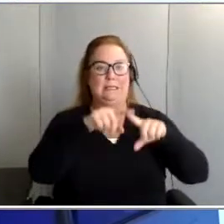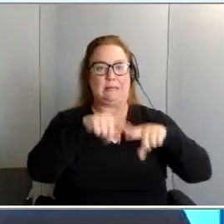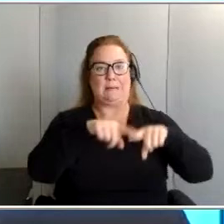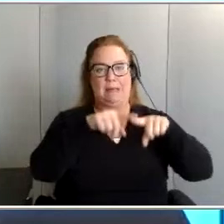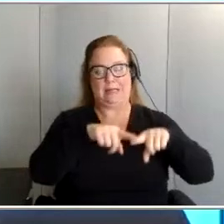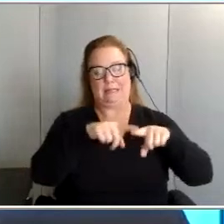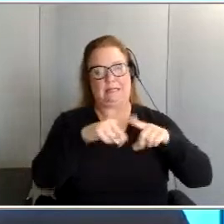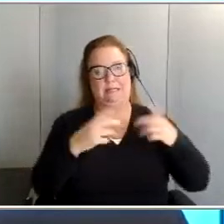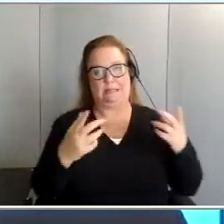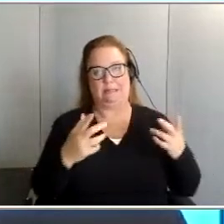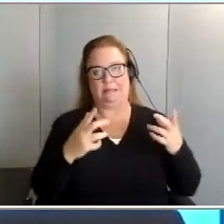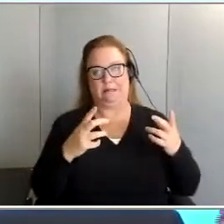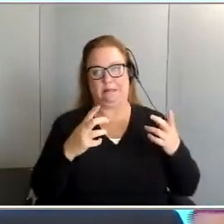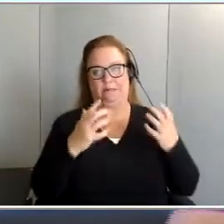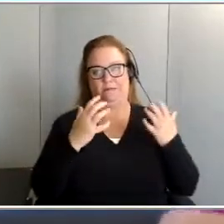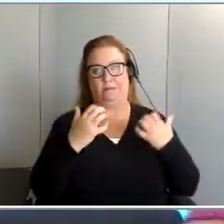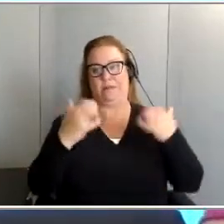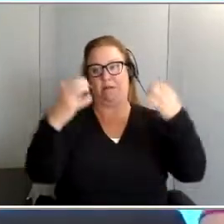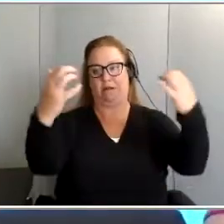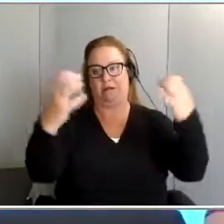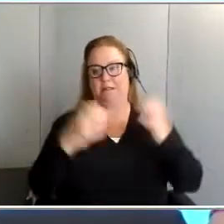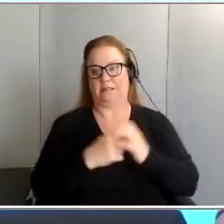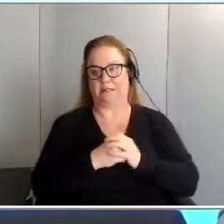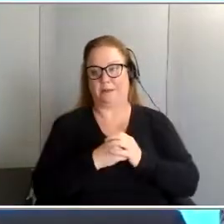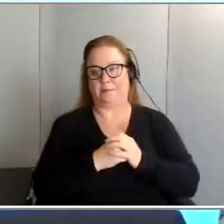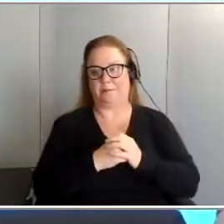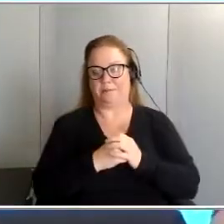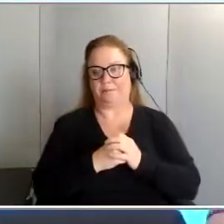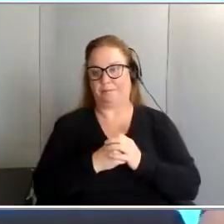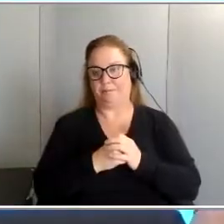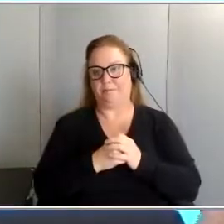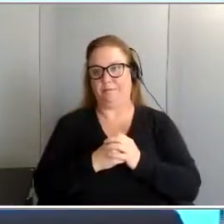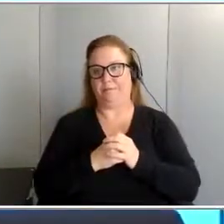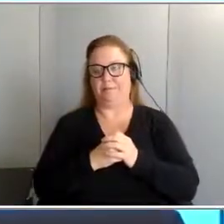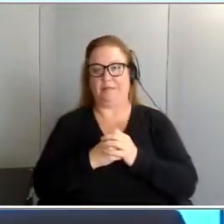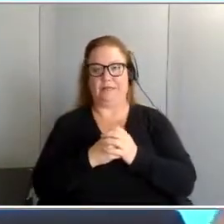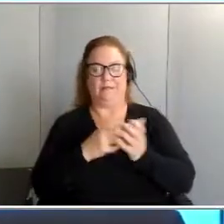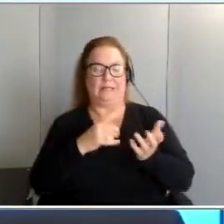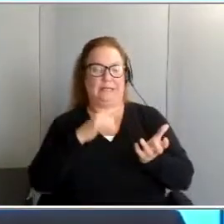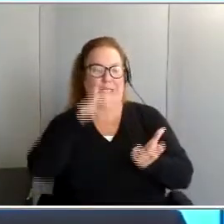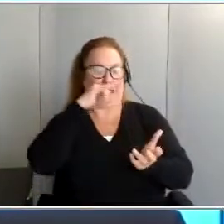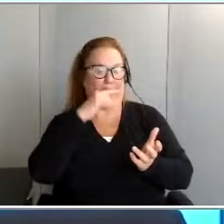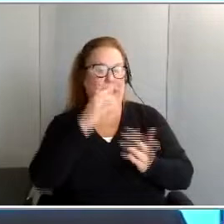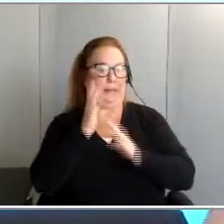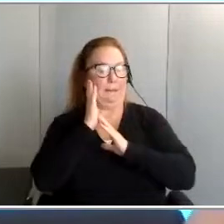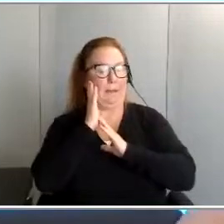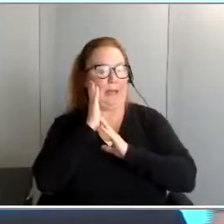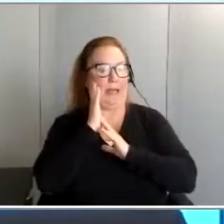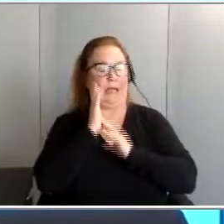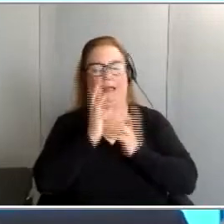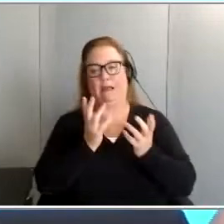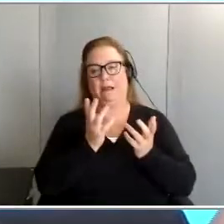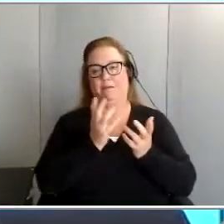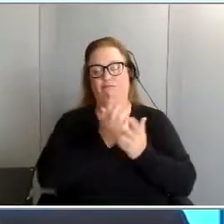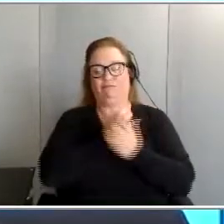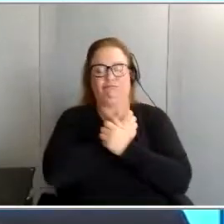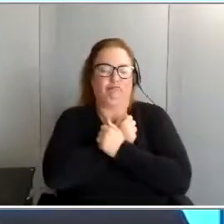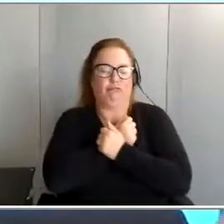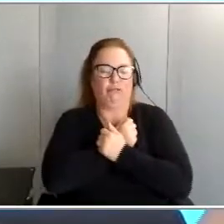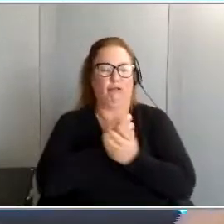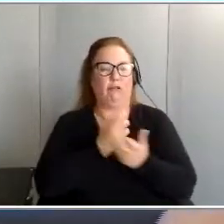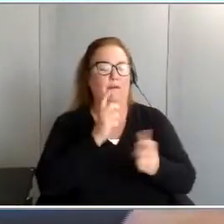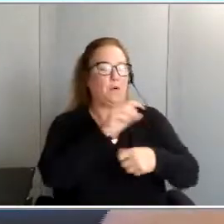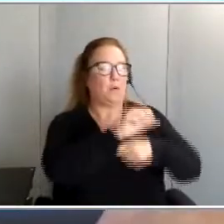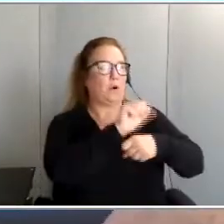the audience is that we're visiting. If it's a kiddo in bed, we get up and do some snuggles. If we're working with a